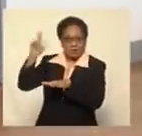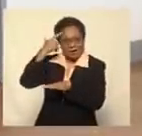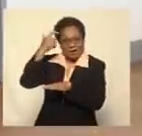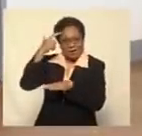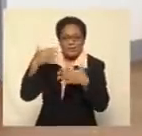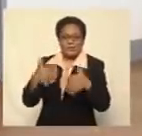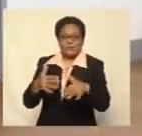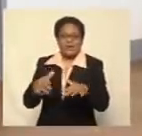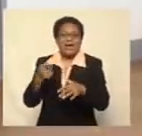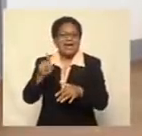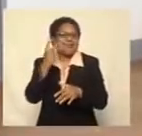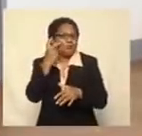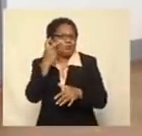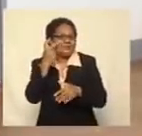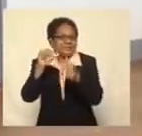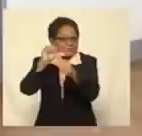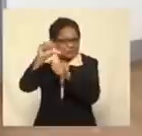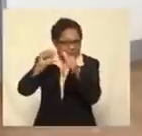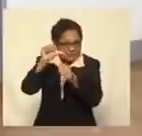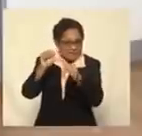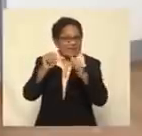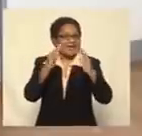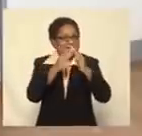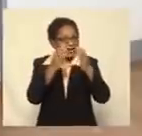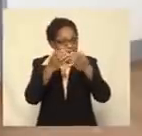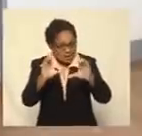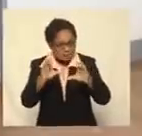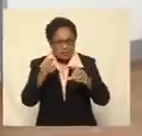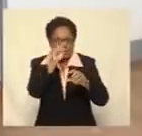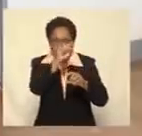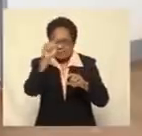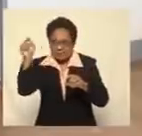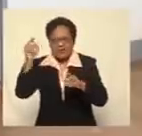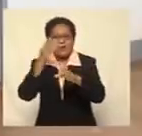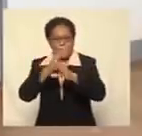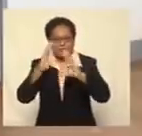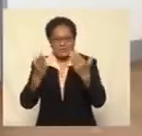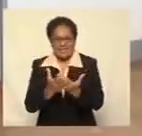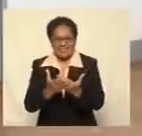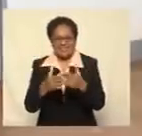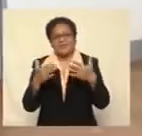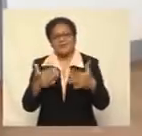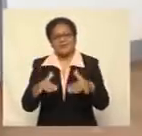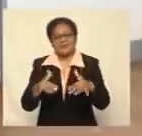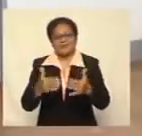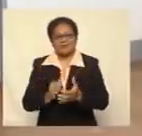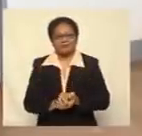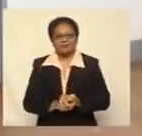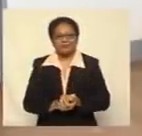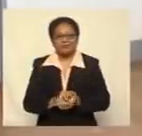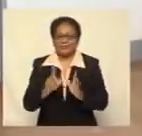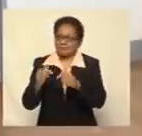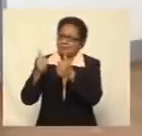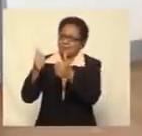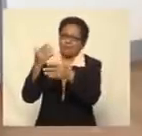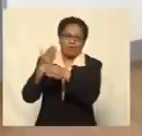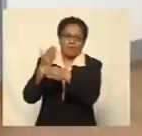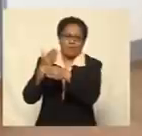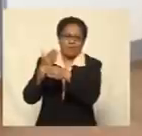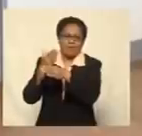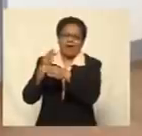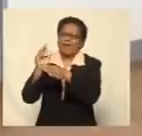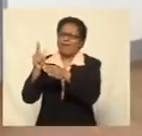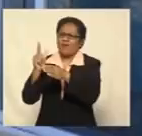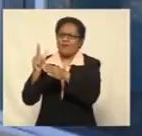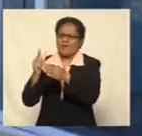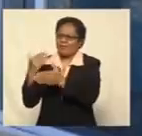Tourism Association, the Town Council and ourselves. So everybody was behind it. It's been fun. They've really done a great job, you know. I admire